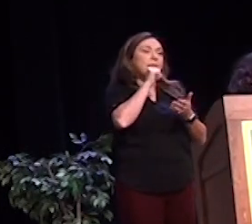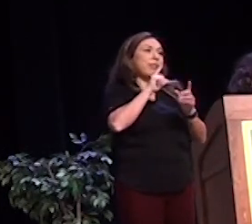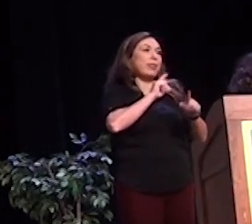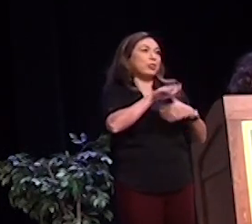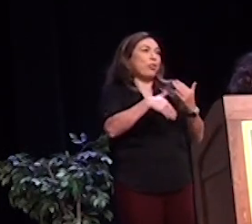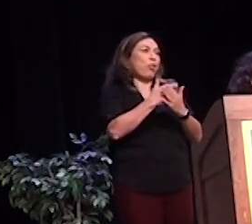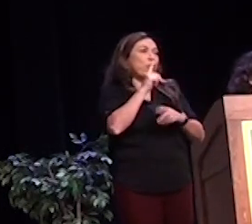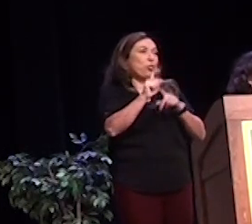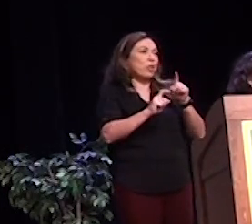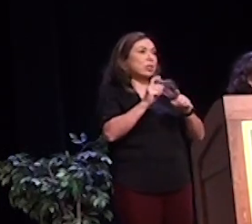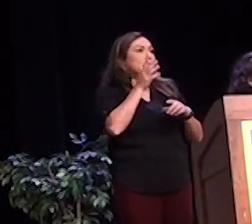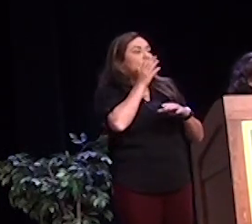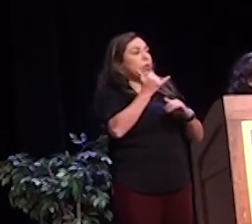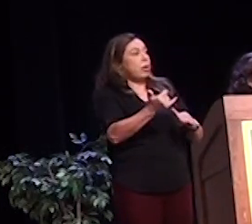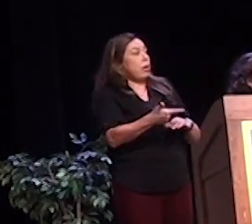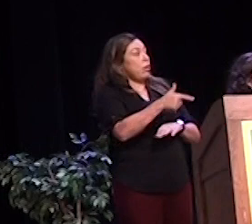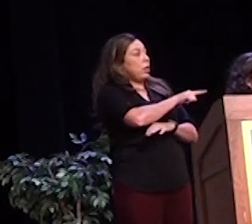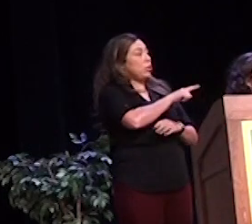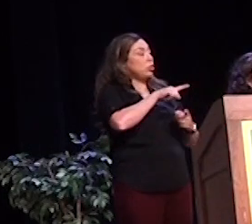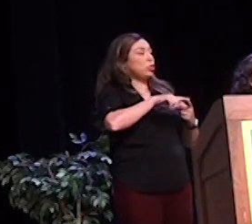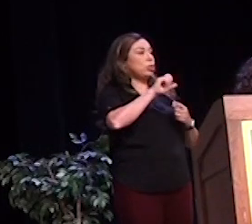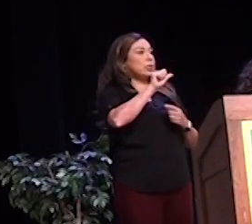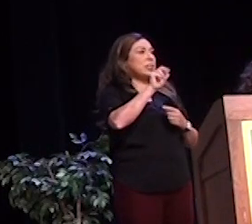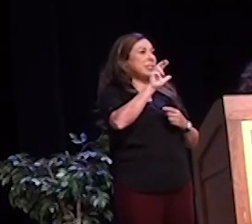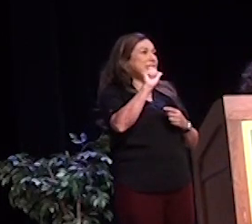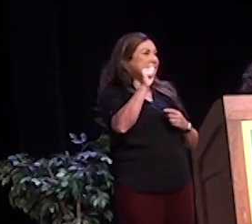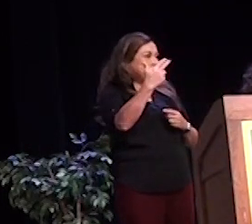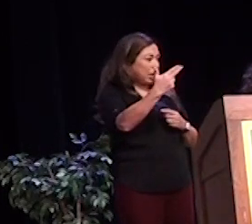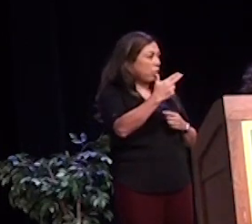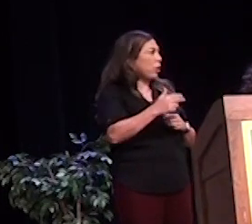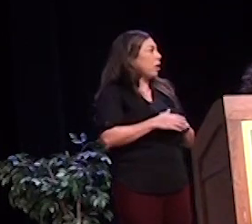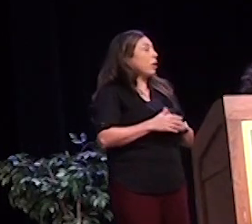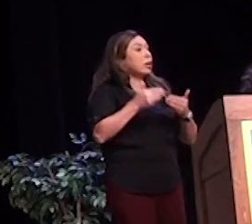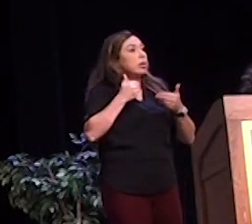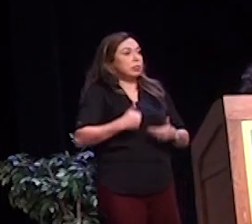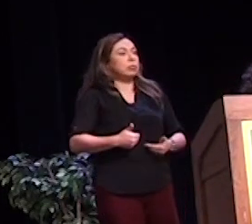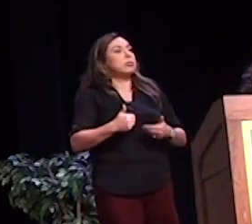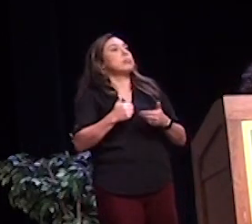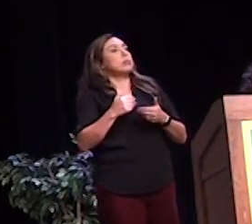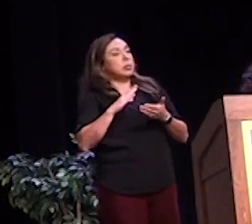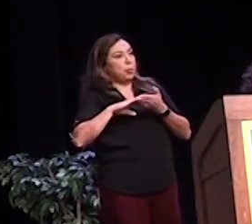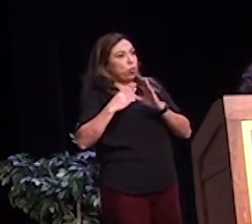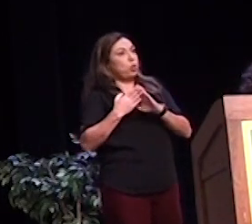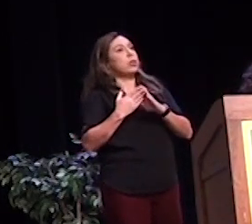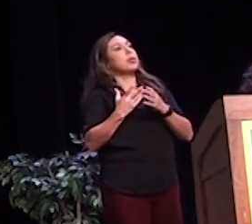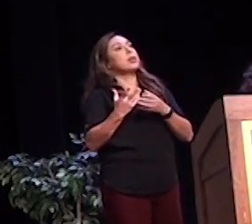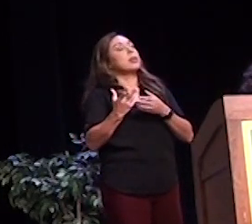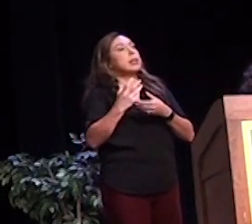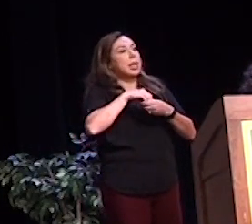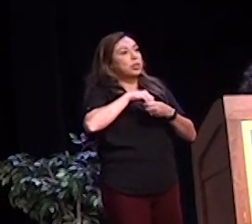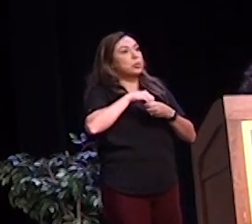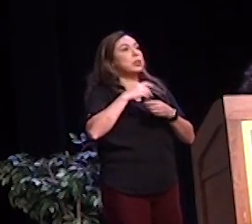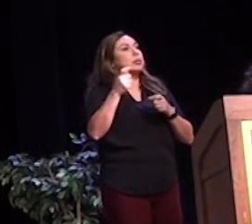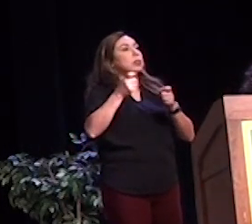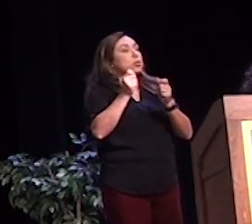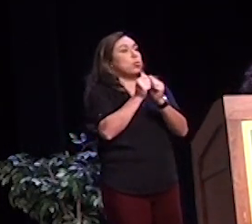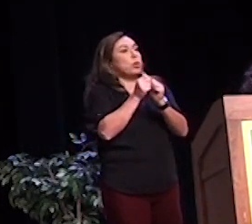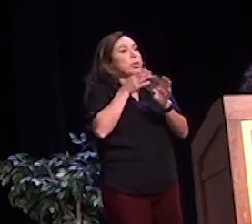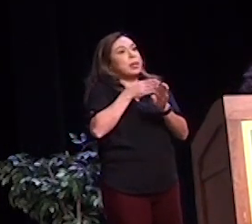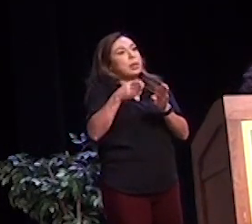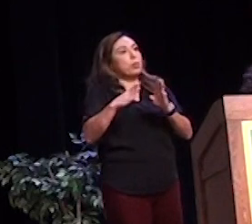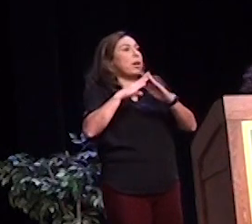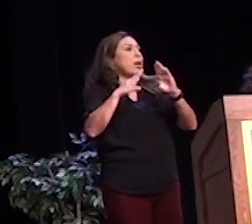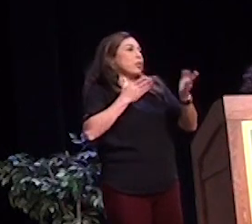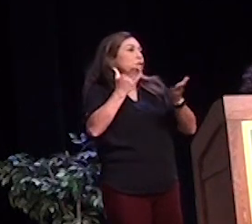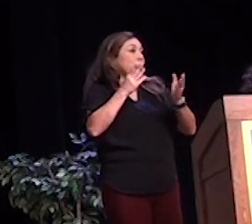submitted. I'm going to hand it off to Sarah. Again, my name is Simone Diaz-Sanchez. I am the Community Engagement Administrator with the Neighborhood